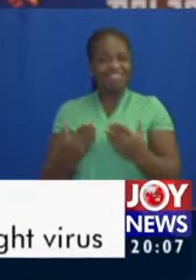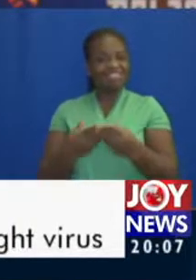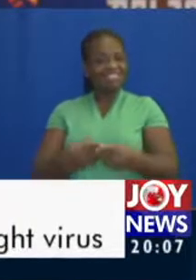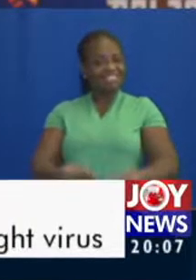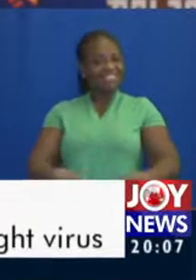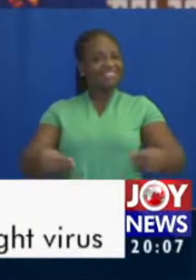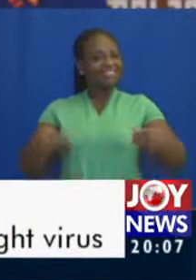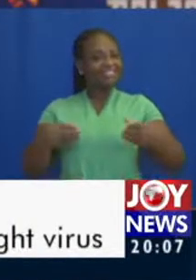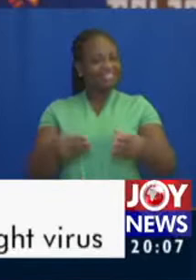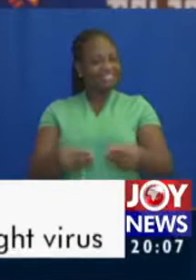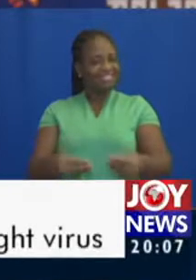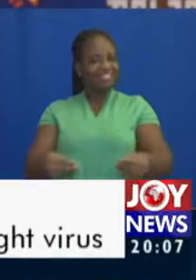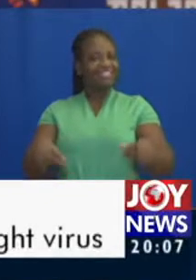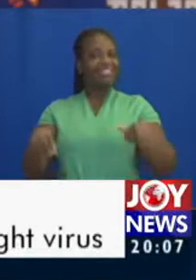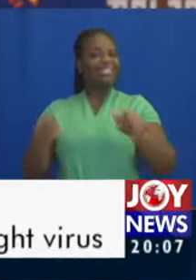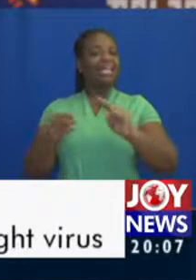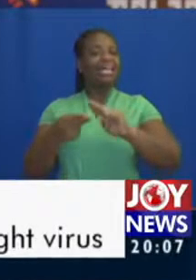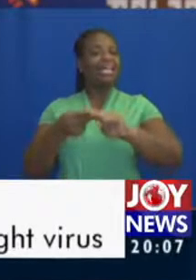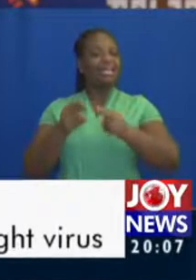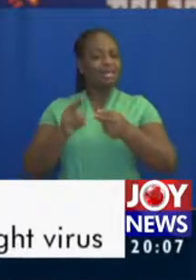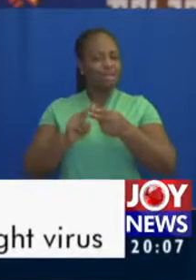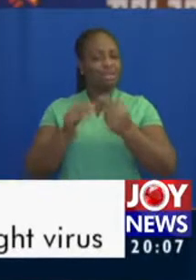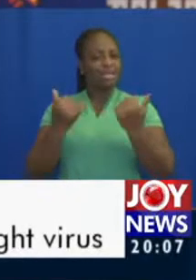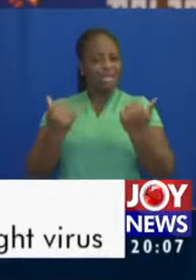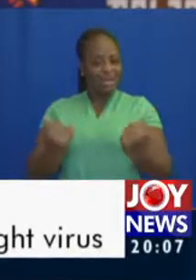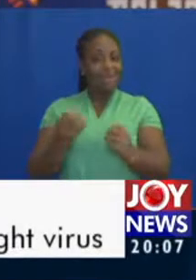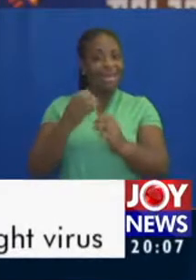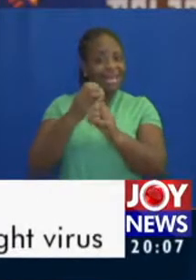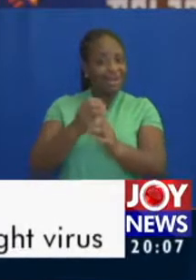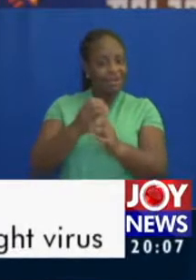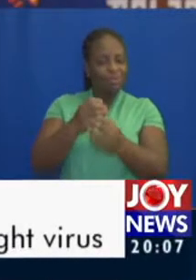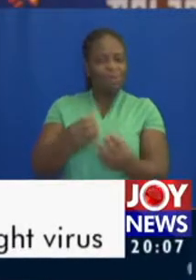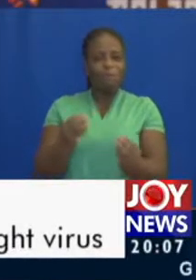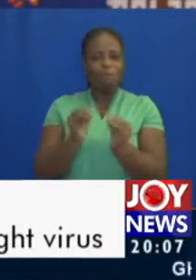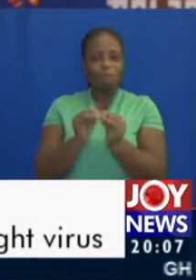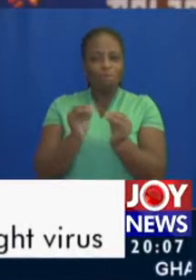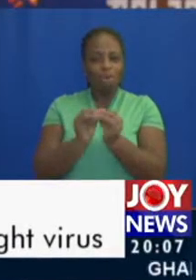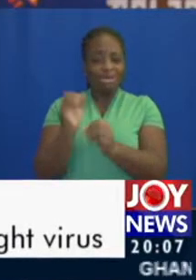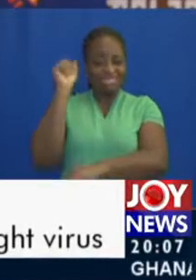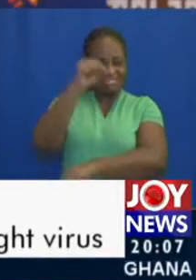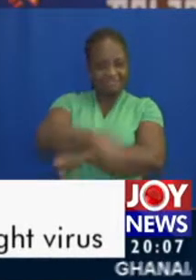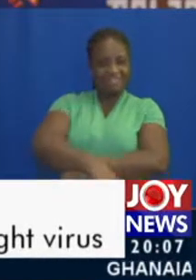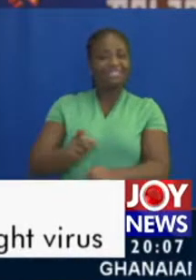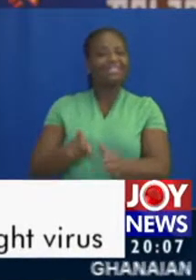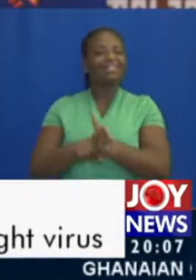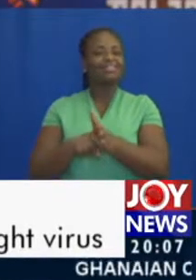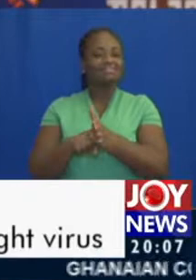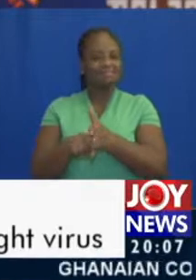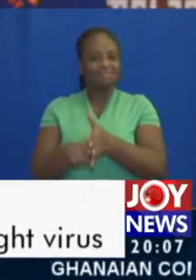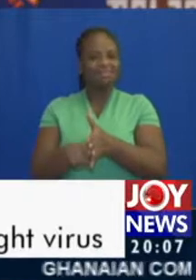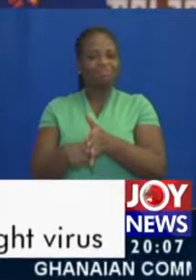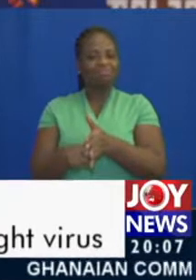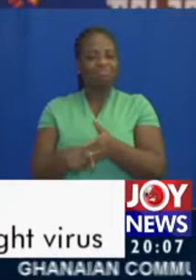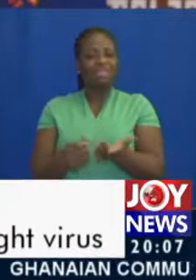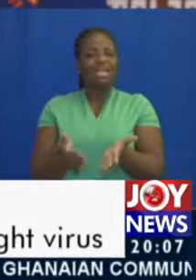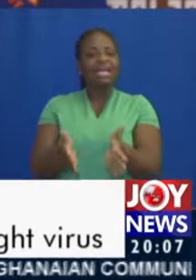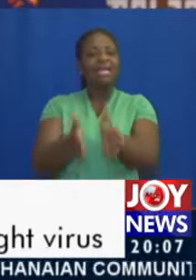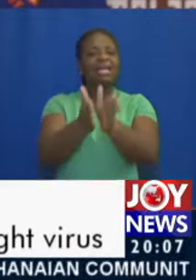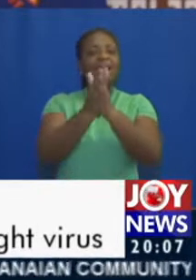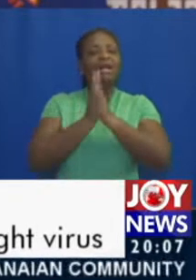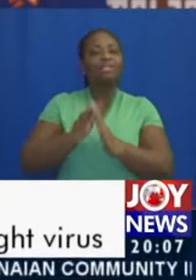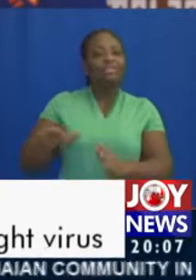towards limiting and containing the virus and ultimately defeating it. And I requested all of